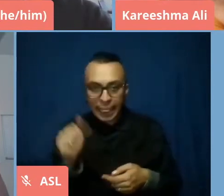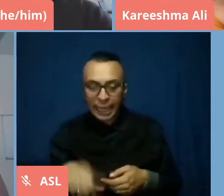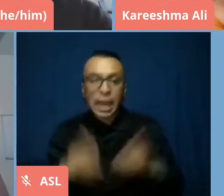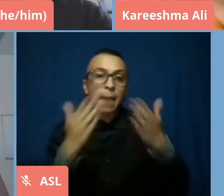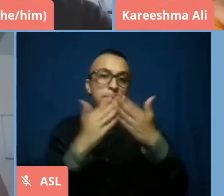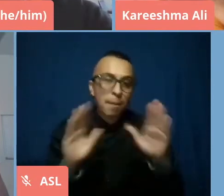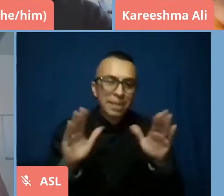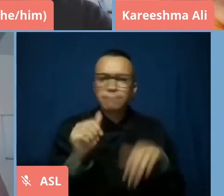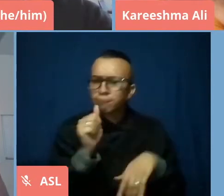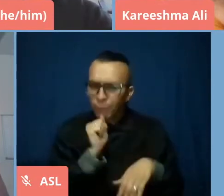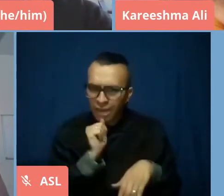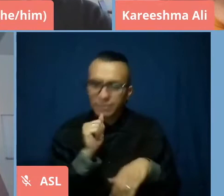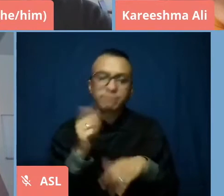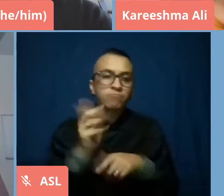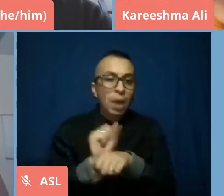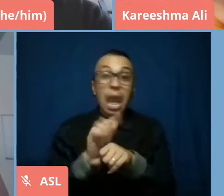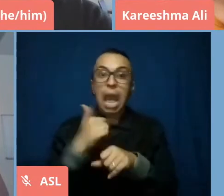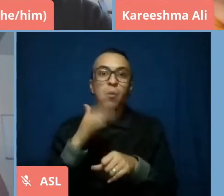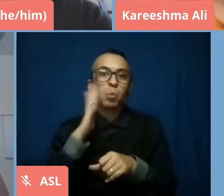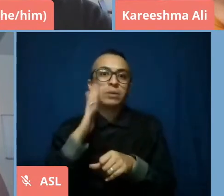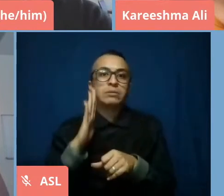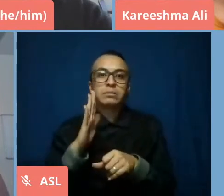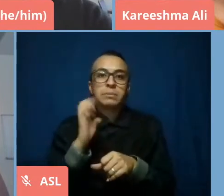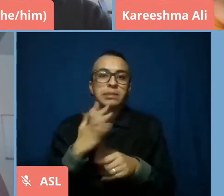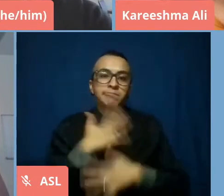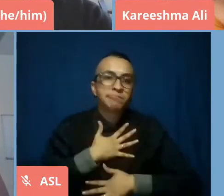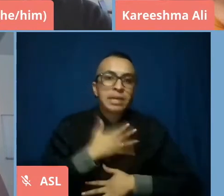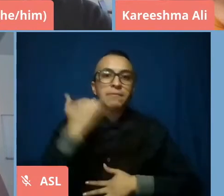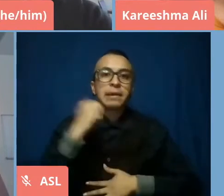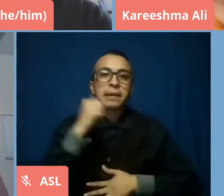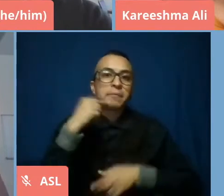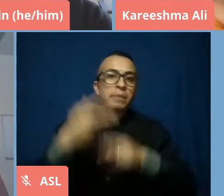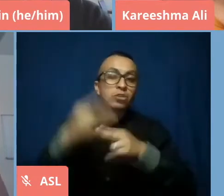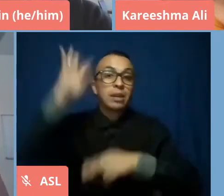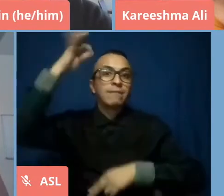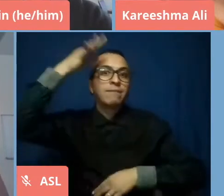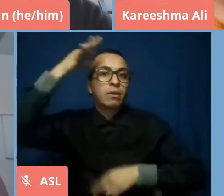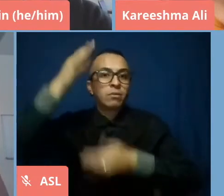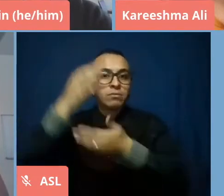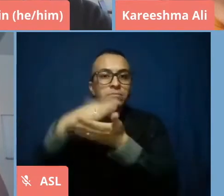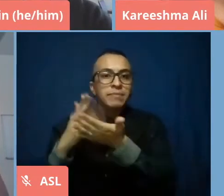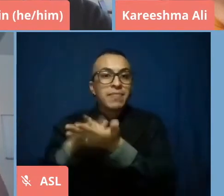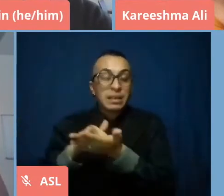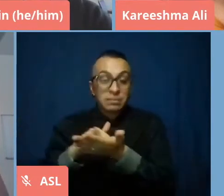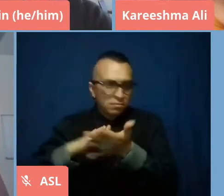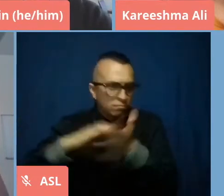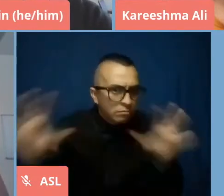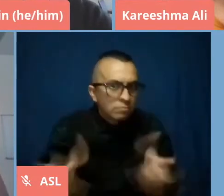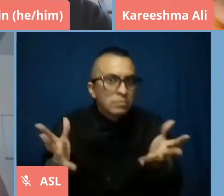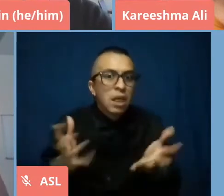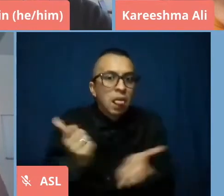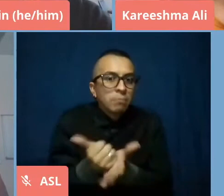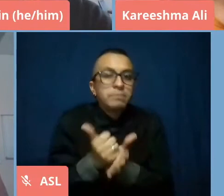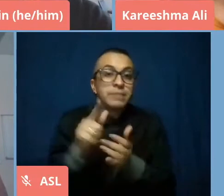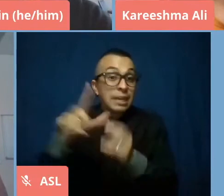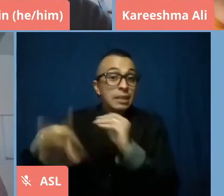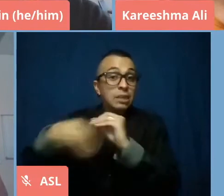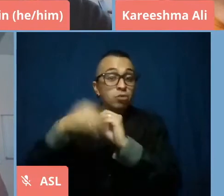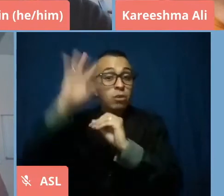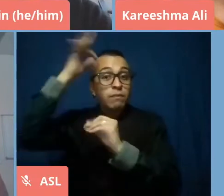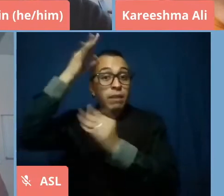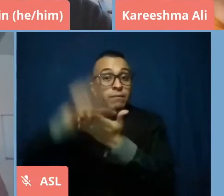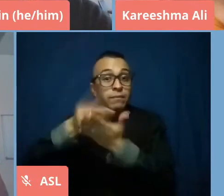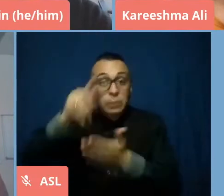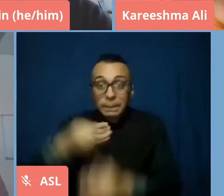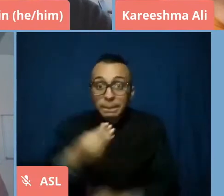state and local. I would be remiss if I didn't lift up the federal partnership that is powering so much of this, the additional federal funding for